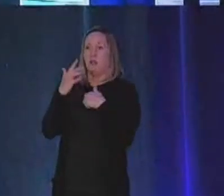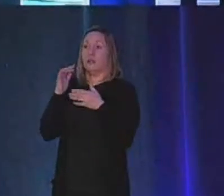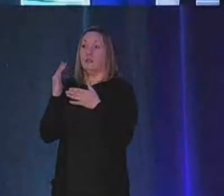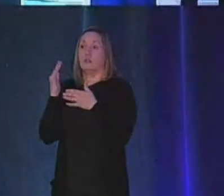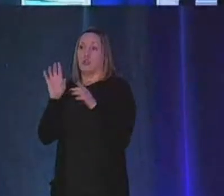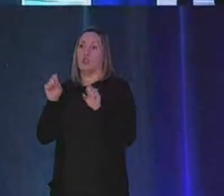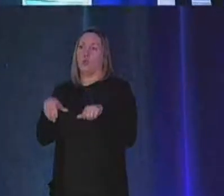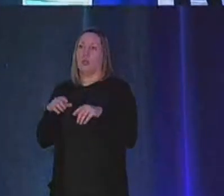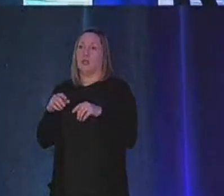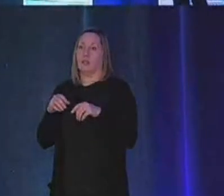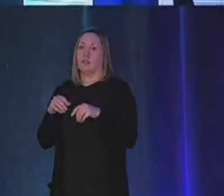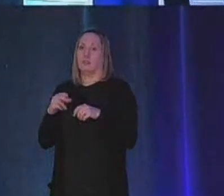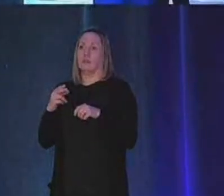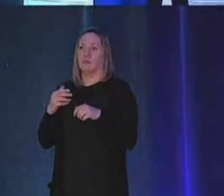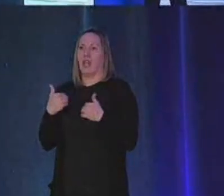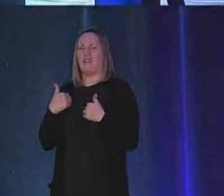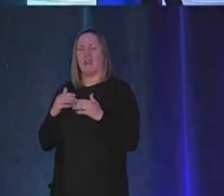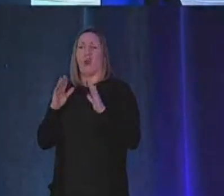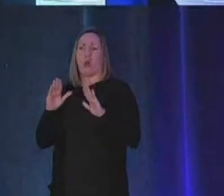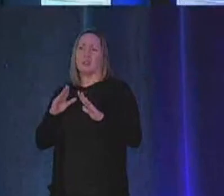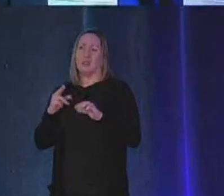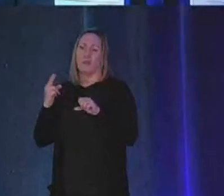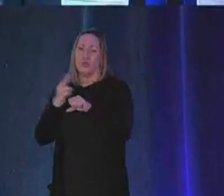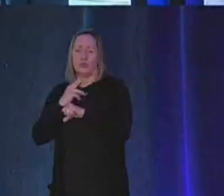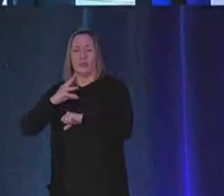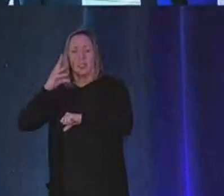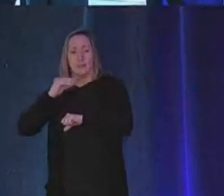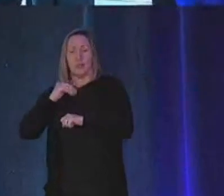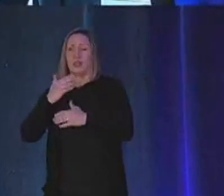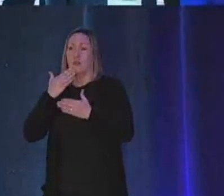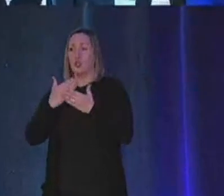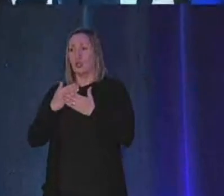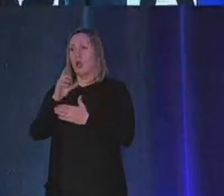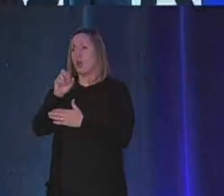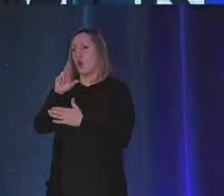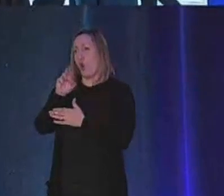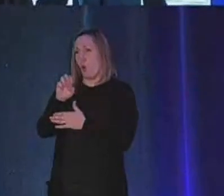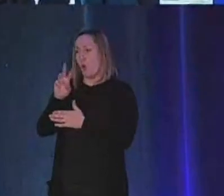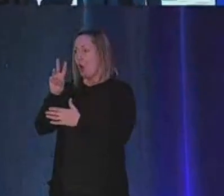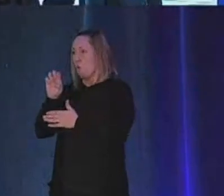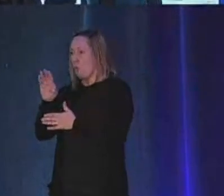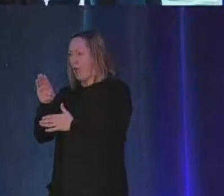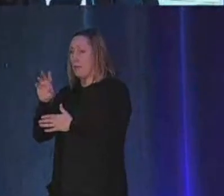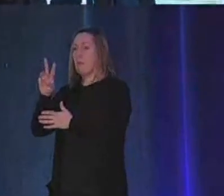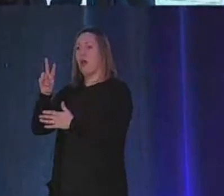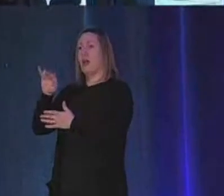create that awesome user experience, have a good core web vitals. Now,